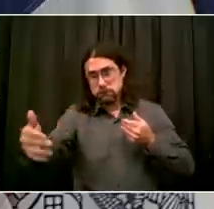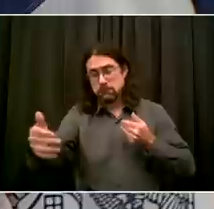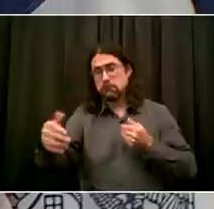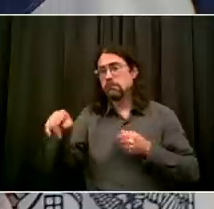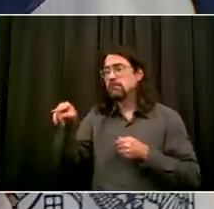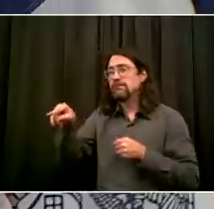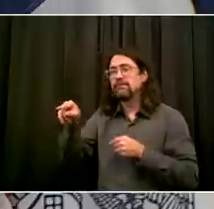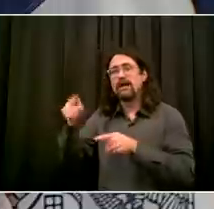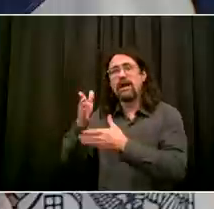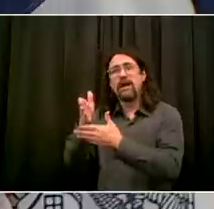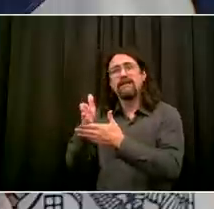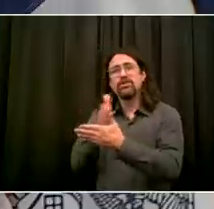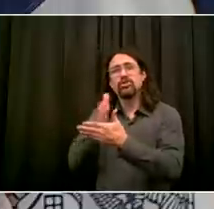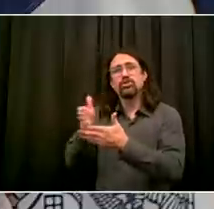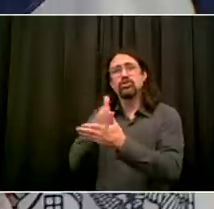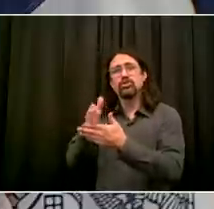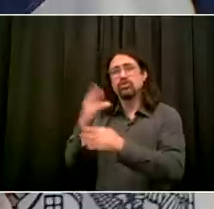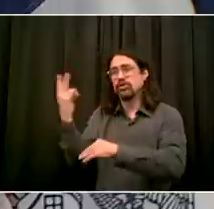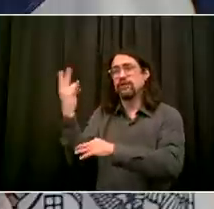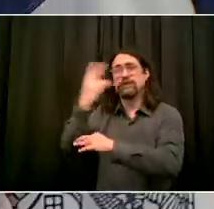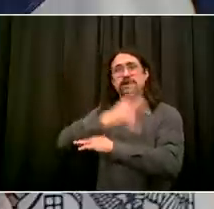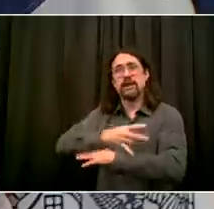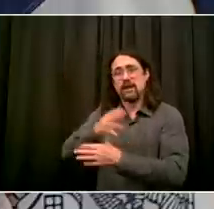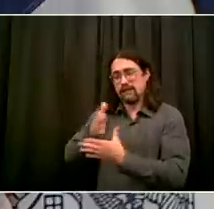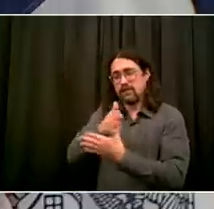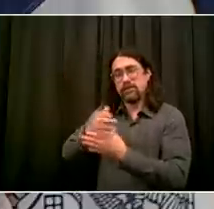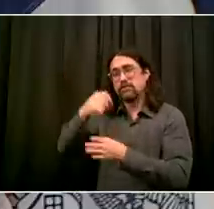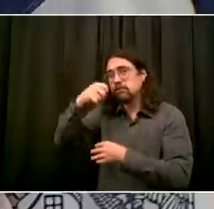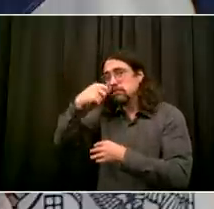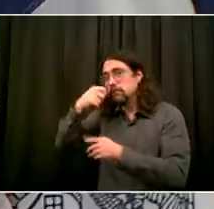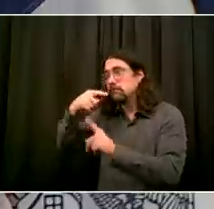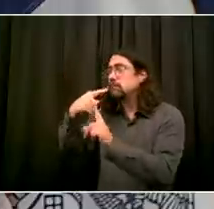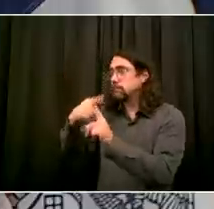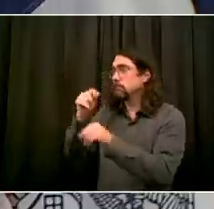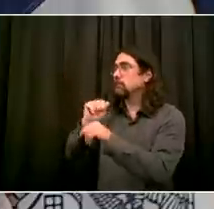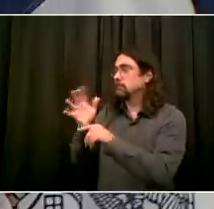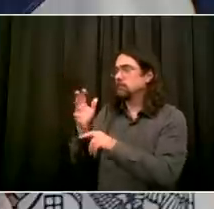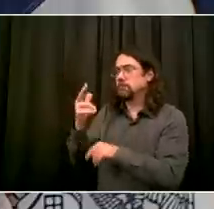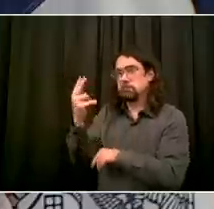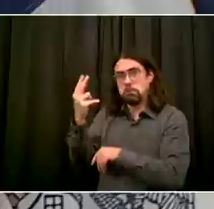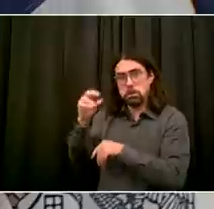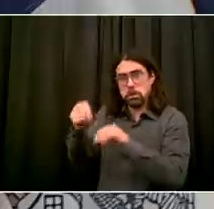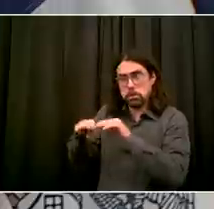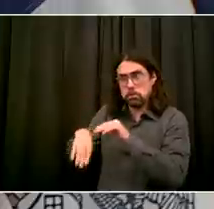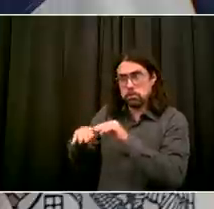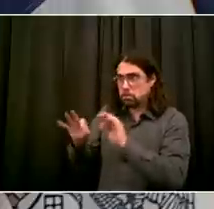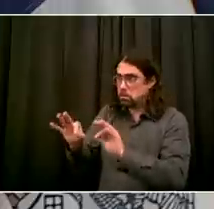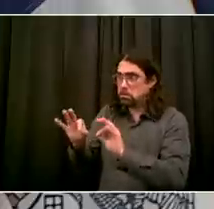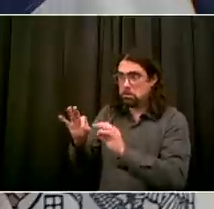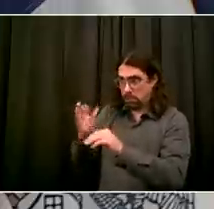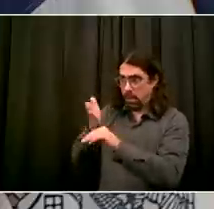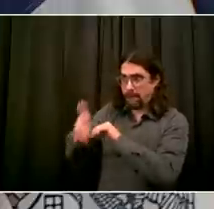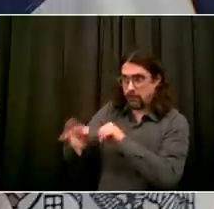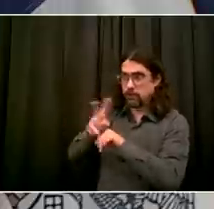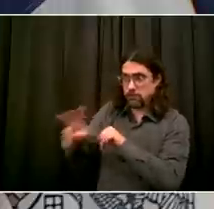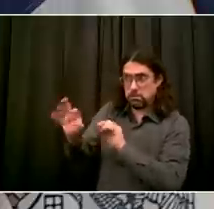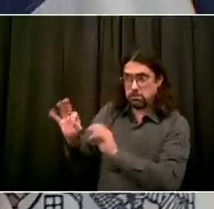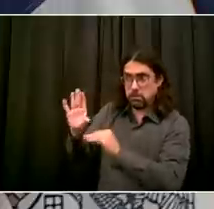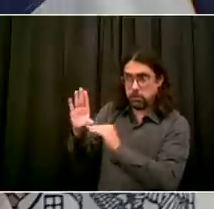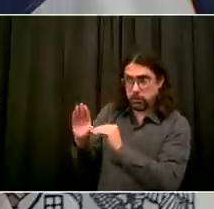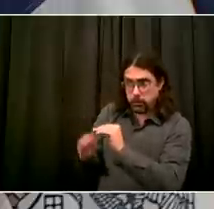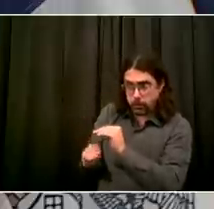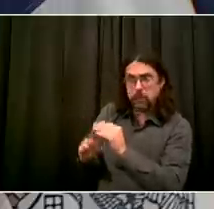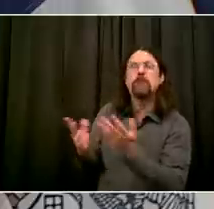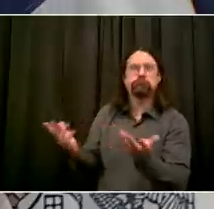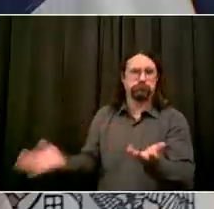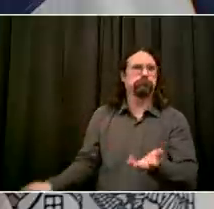all this is ultimately the decision of the state of New York, but I'm going to keep being very vocal about what we think will work and what we need. We want those restrictions to just